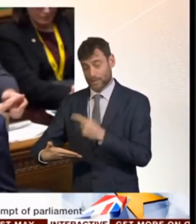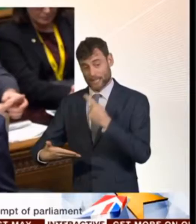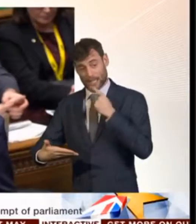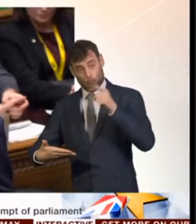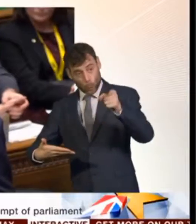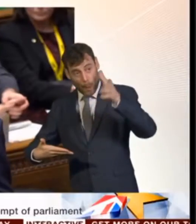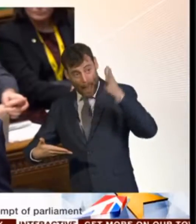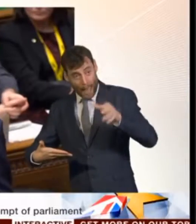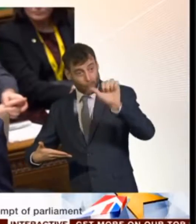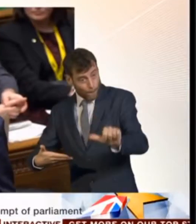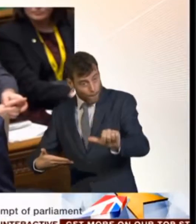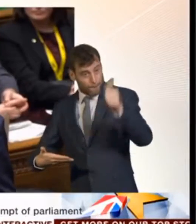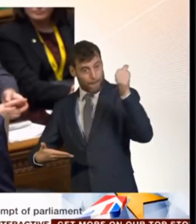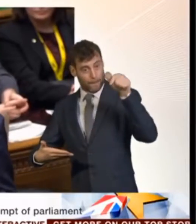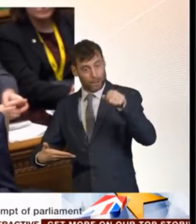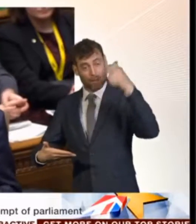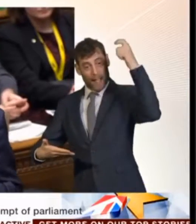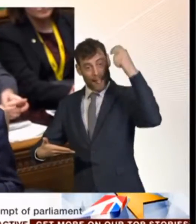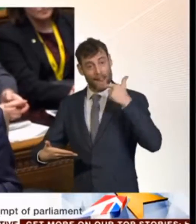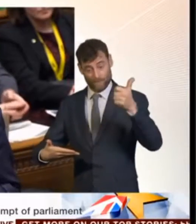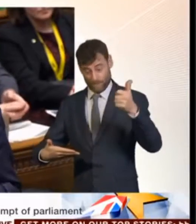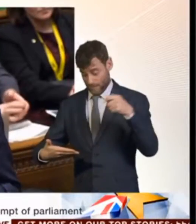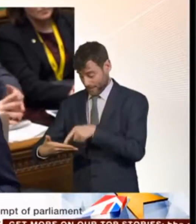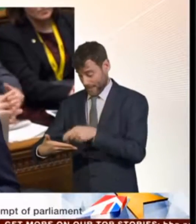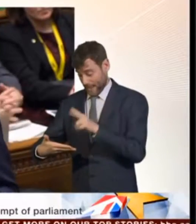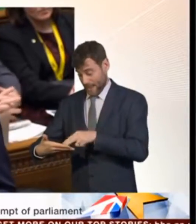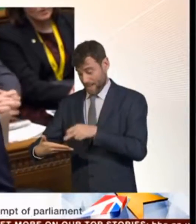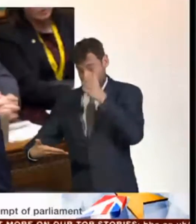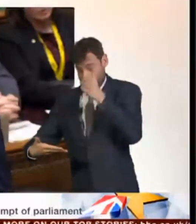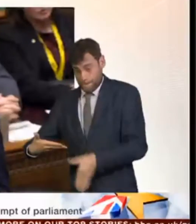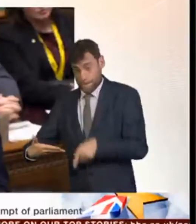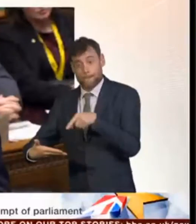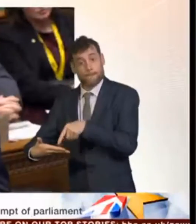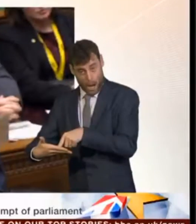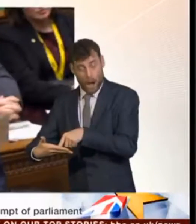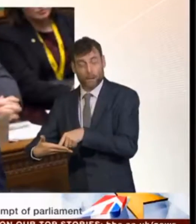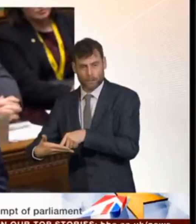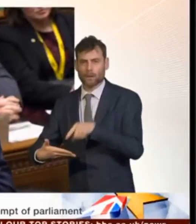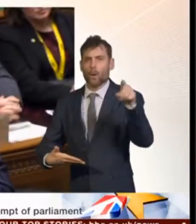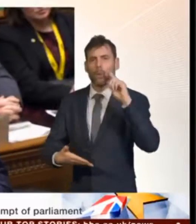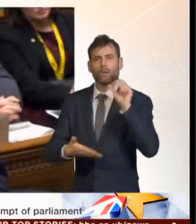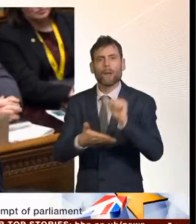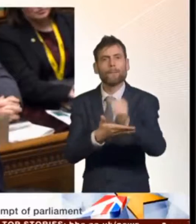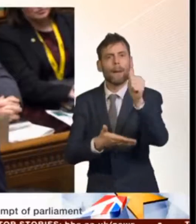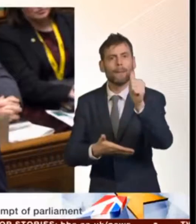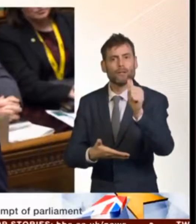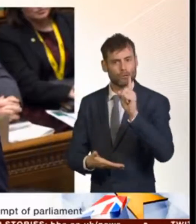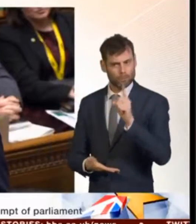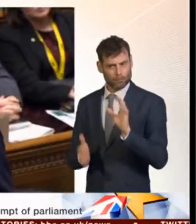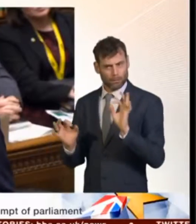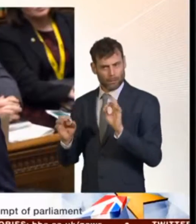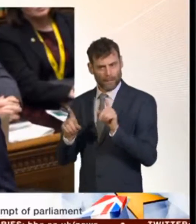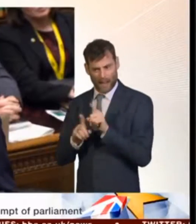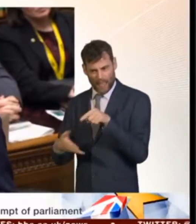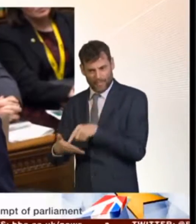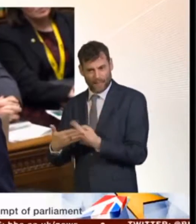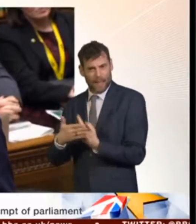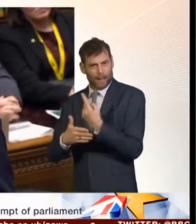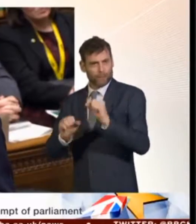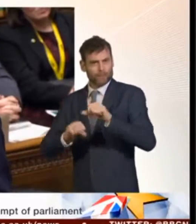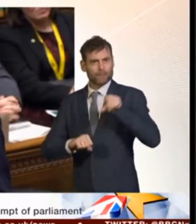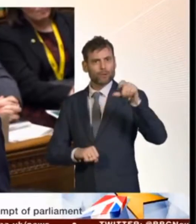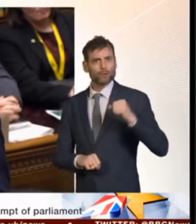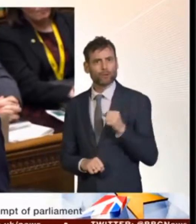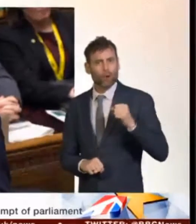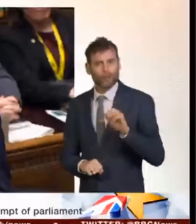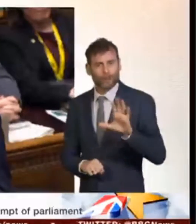will comply with that binding direction. No such binding direction has been given. But let's not, Mr Speaker, let's not try